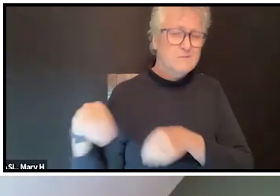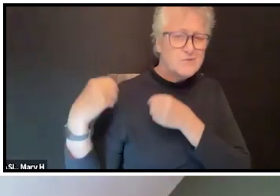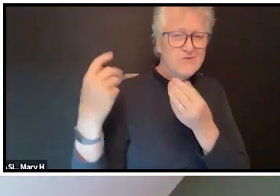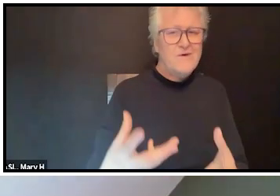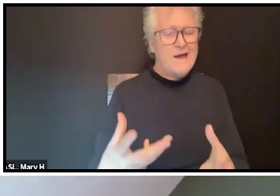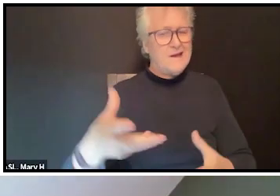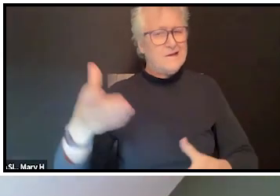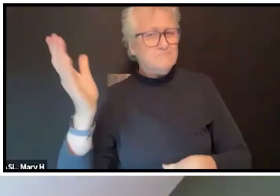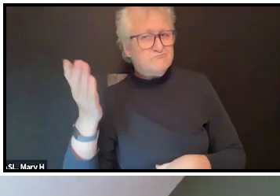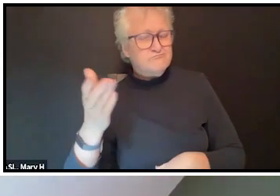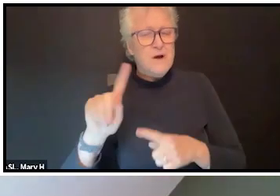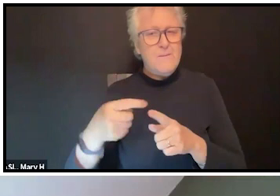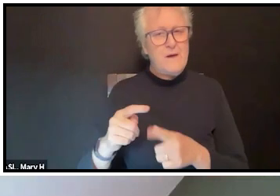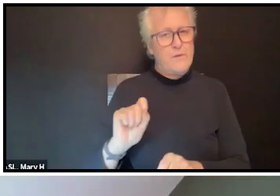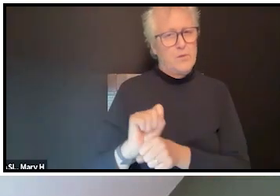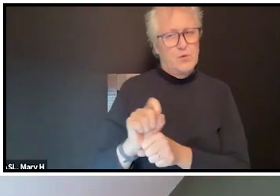self-direction.